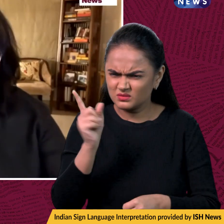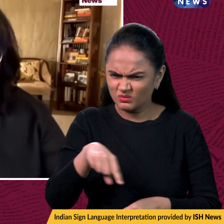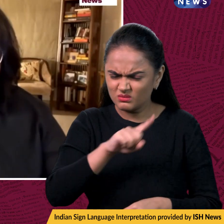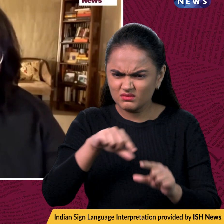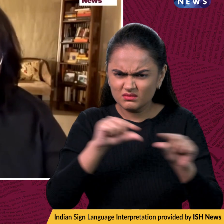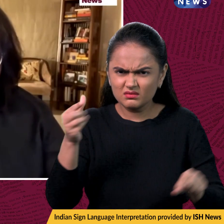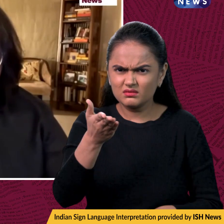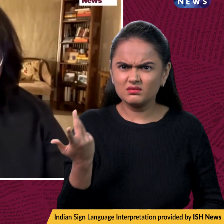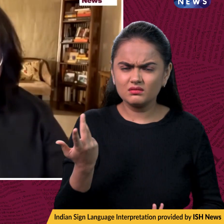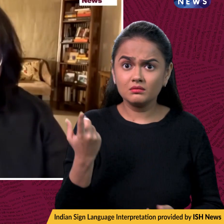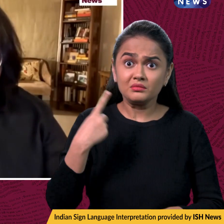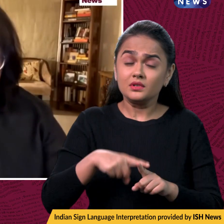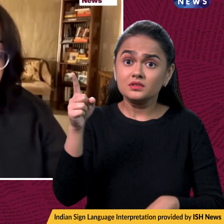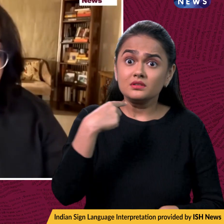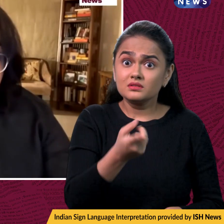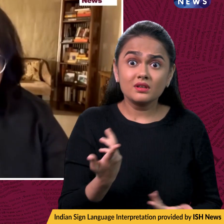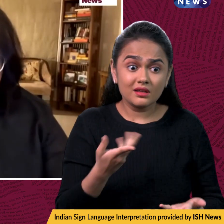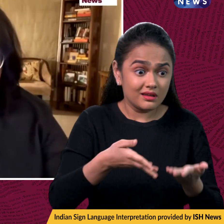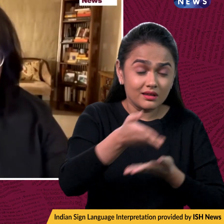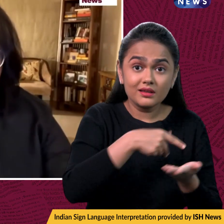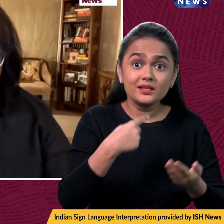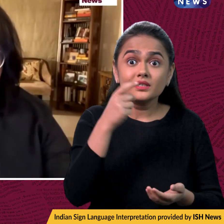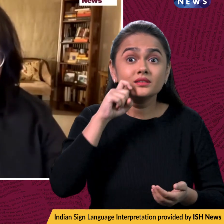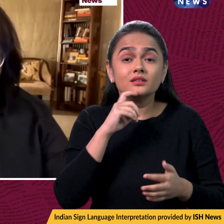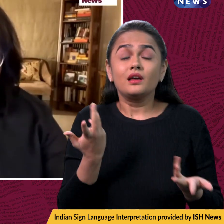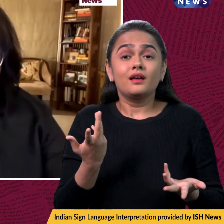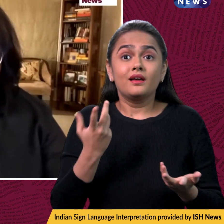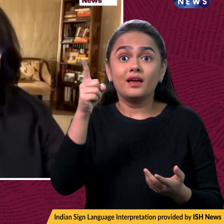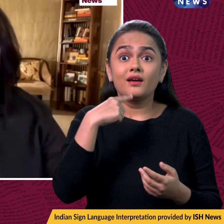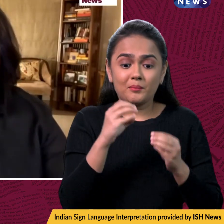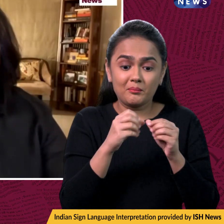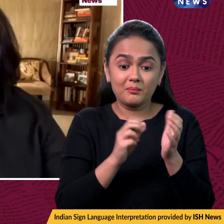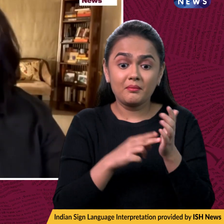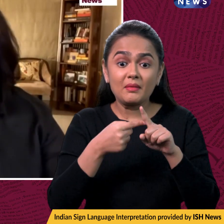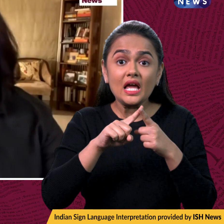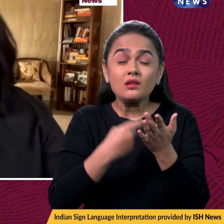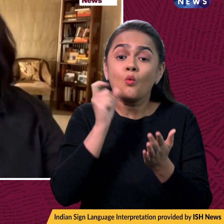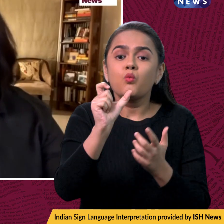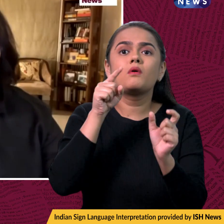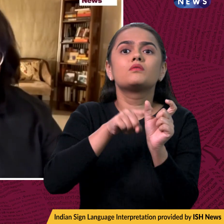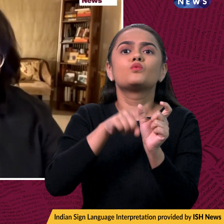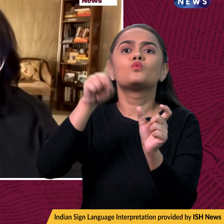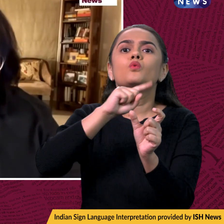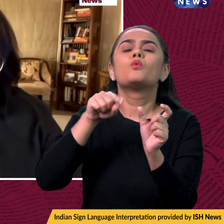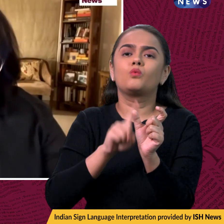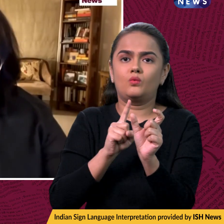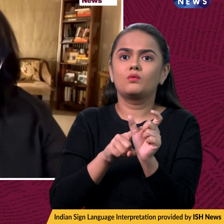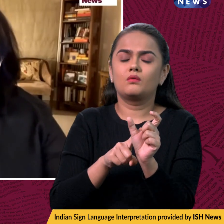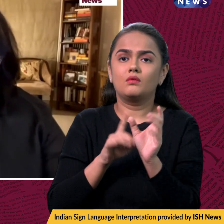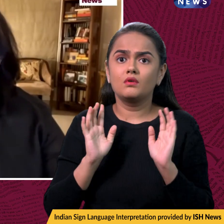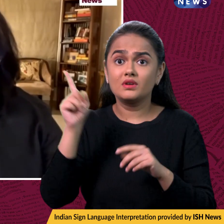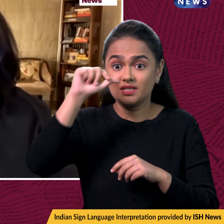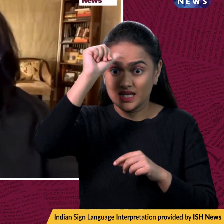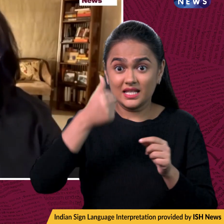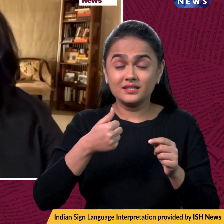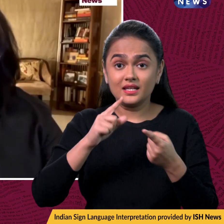circular. Also, they have said it's trivializing sexual harassment because it's using the word banter and putting the onus on women. According